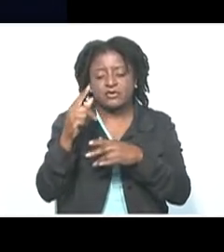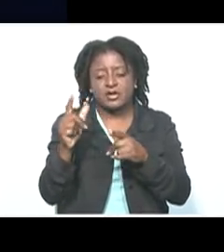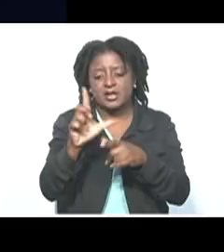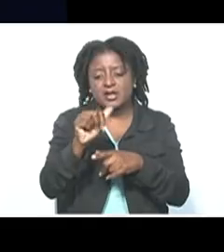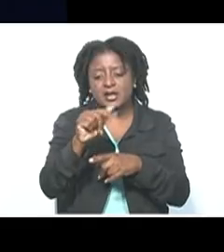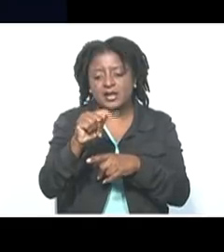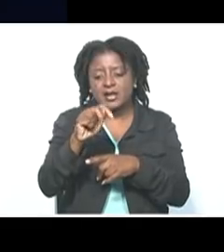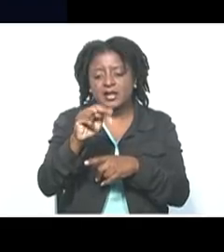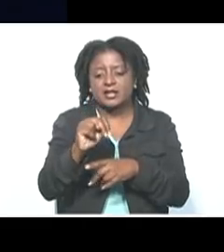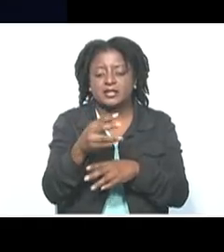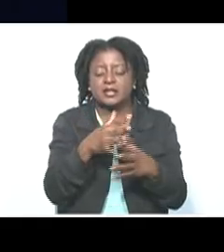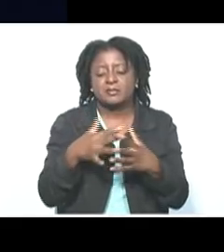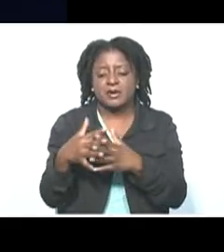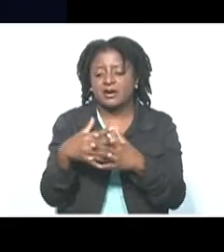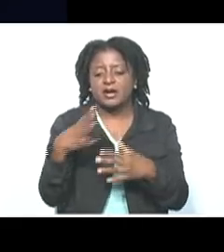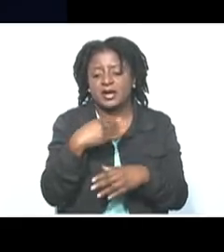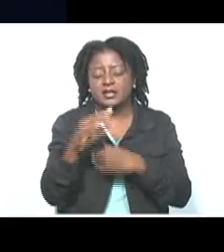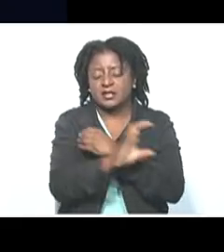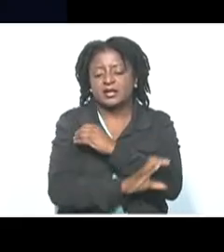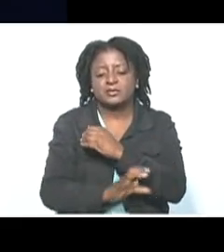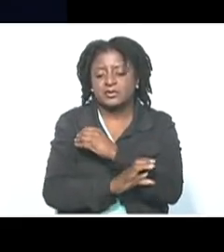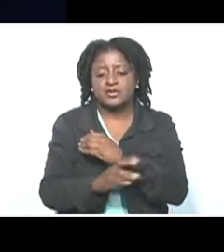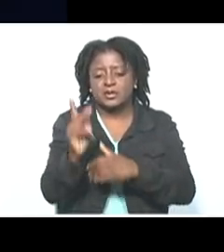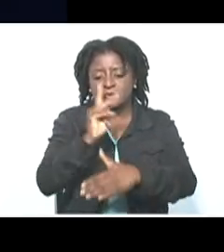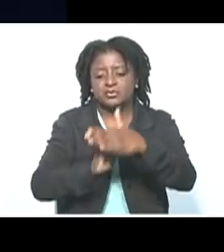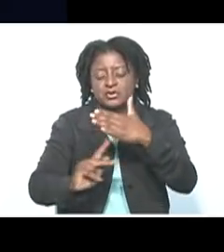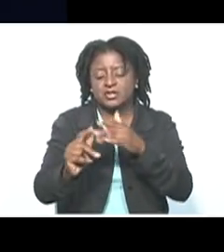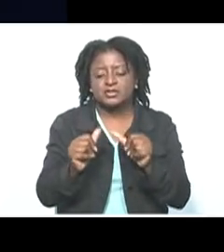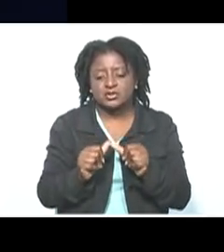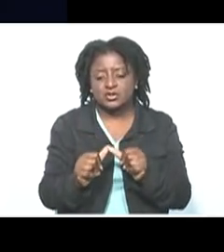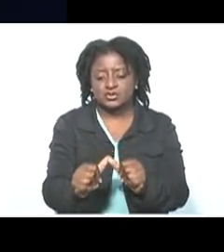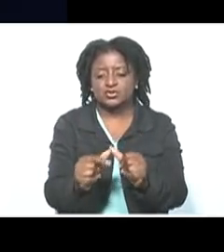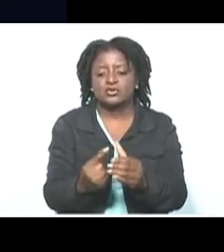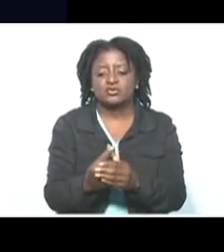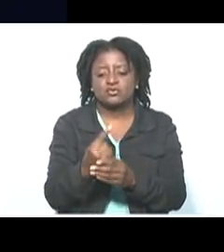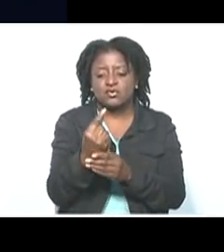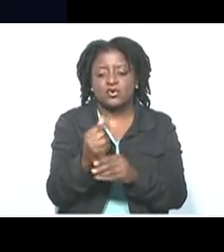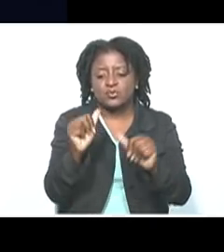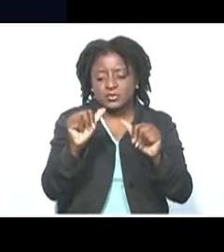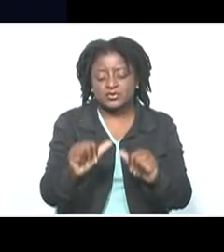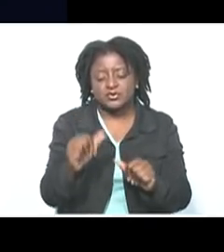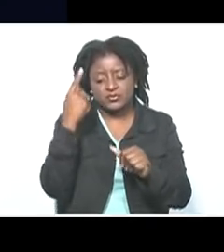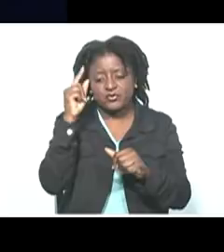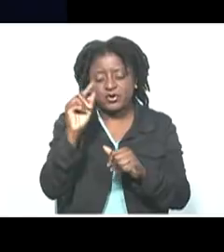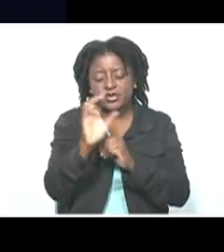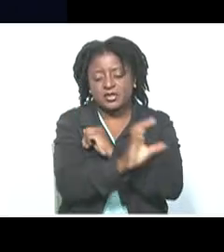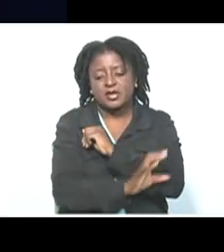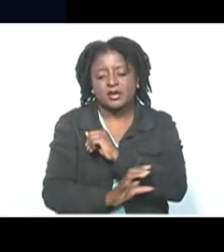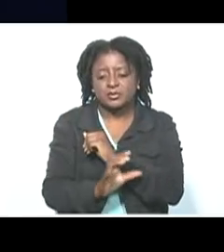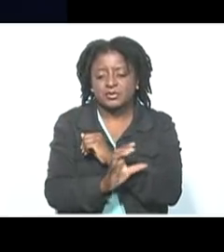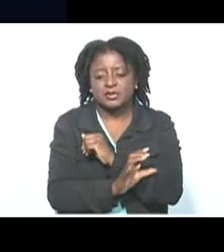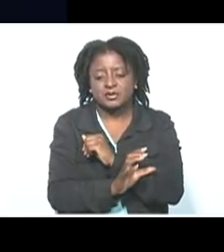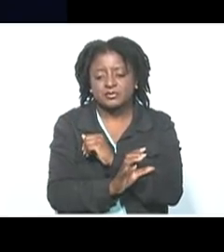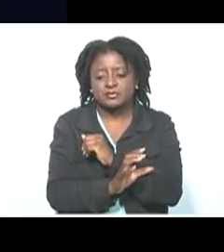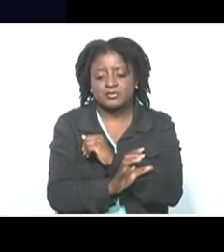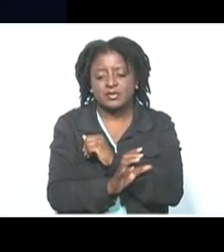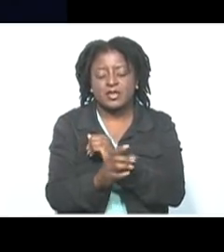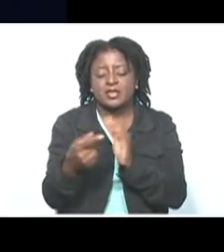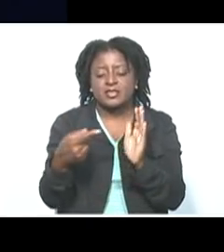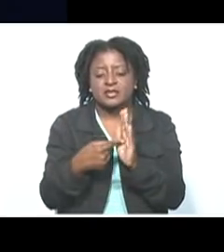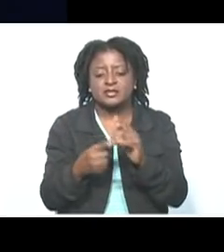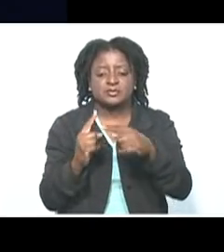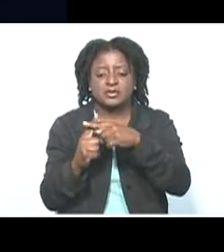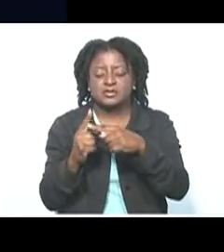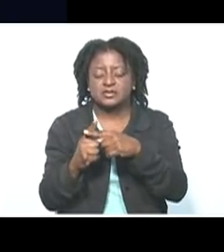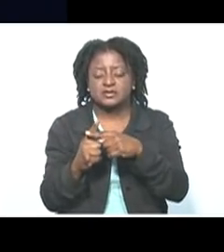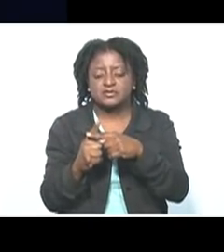predicts positive growth prospects for the Caribbean region. This positive trend is by no means